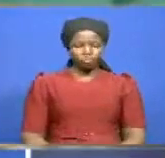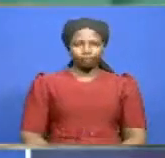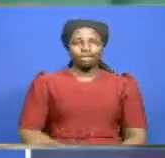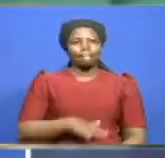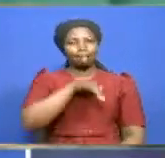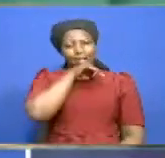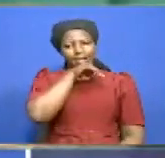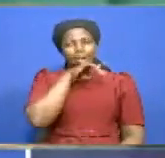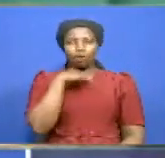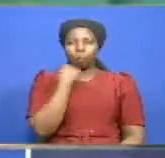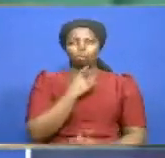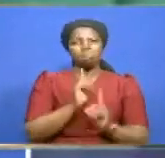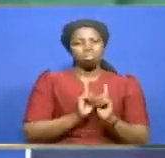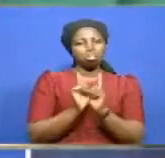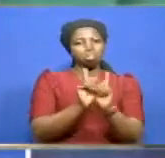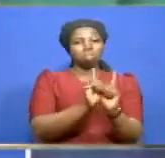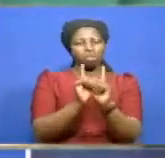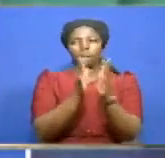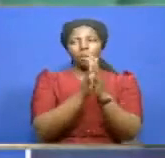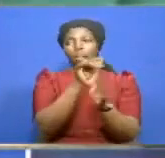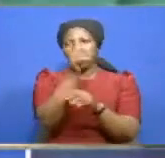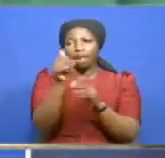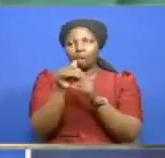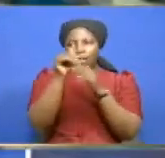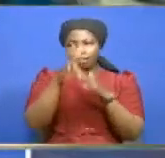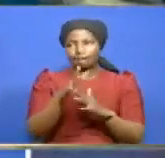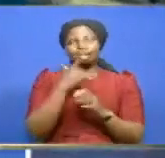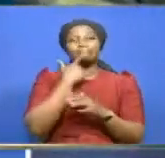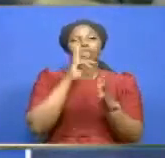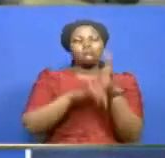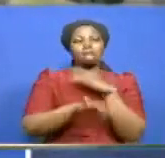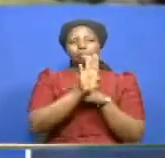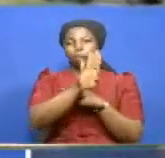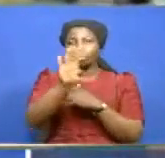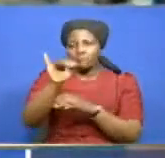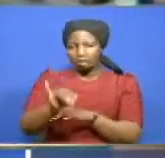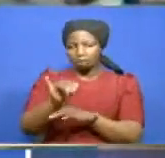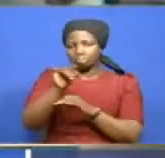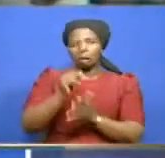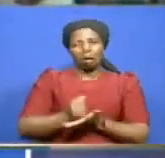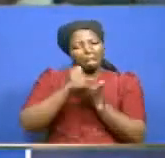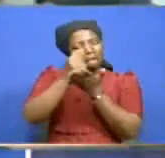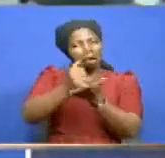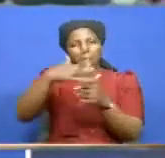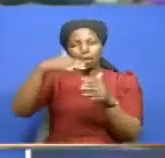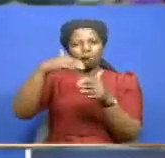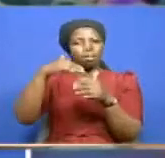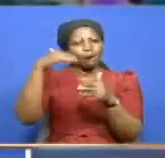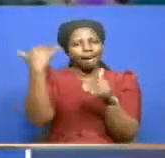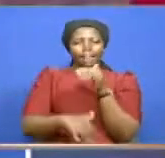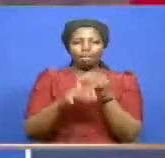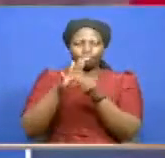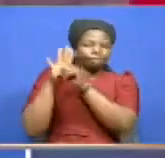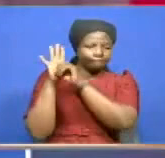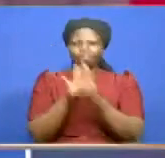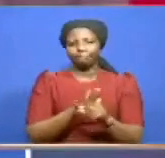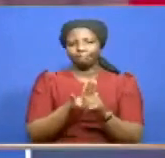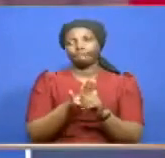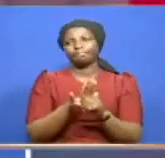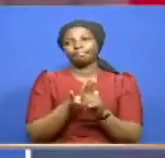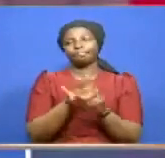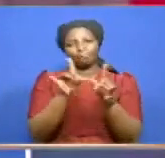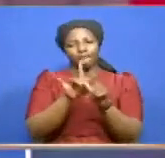Raila, who was accompanied by a host of other leaders, said that the BBI will help end discrimination, increase